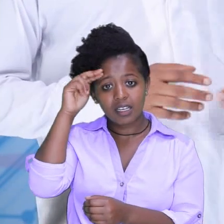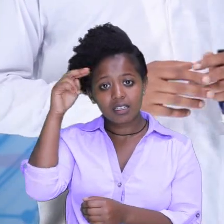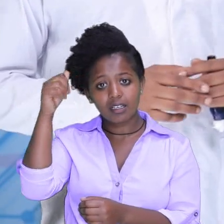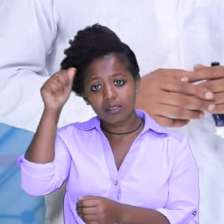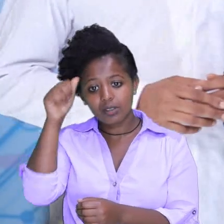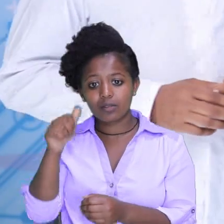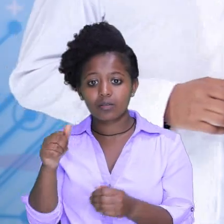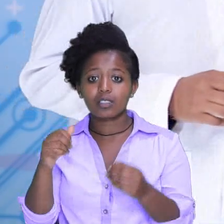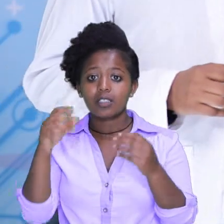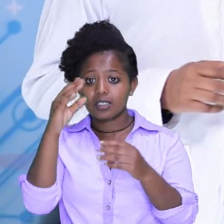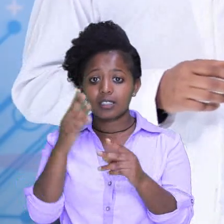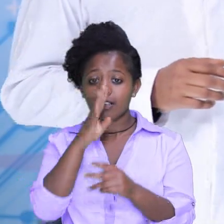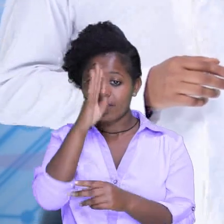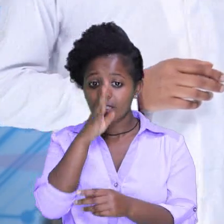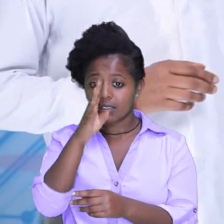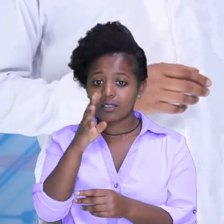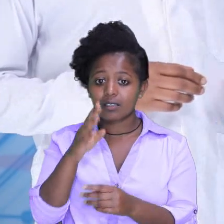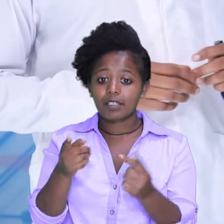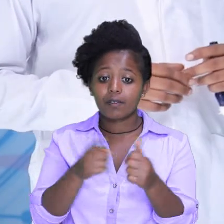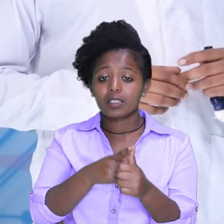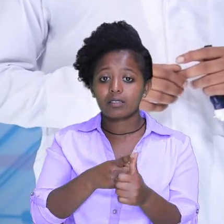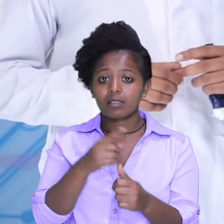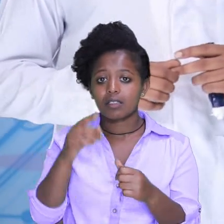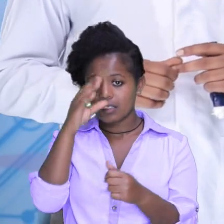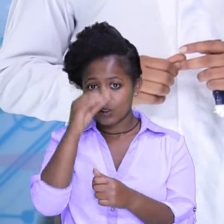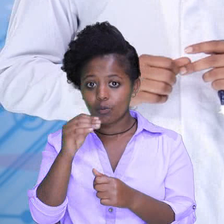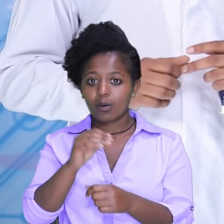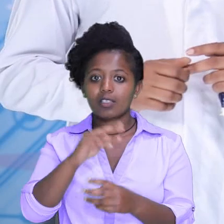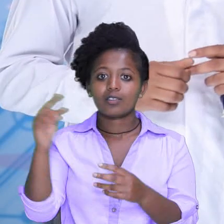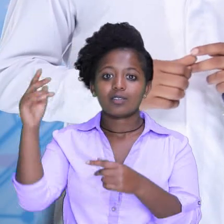became the first human to set on moon